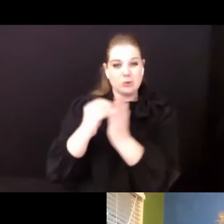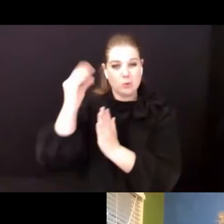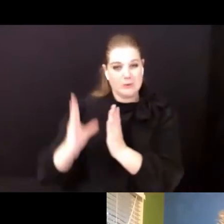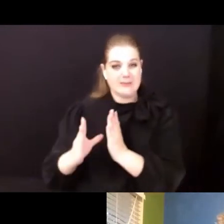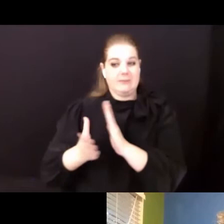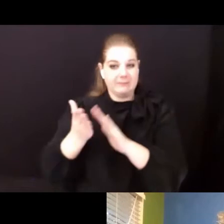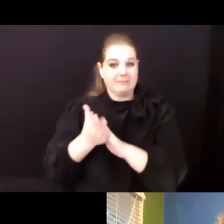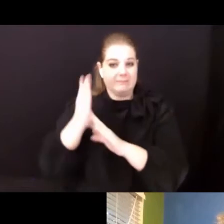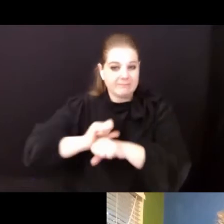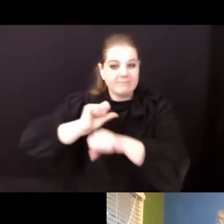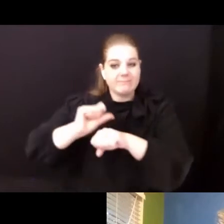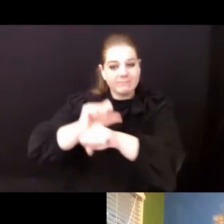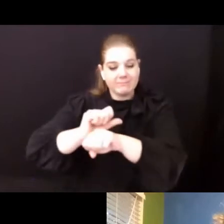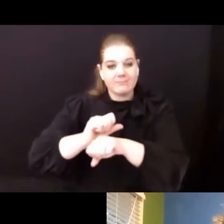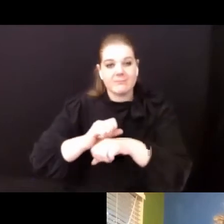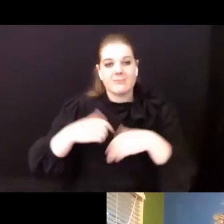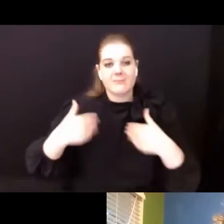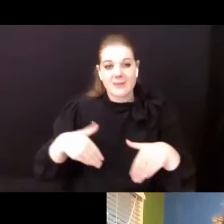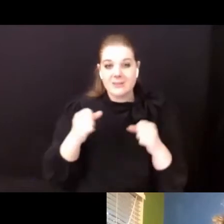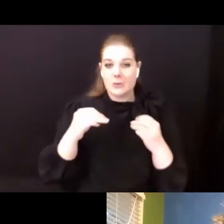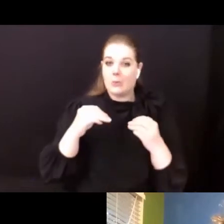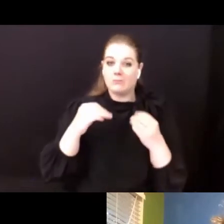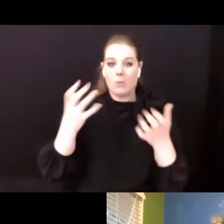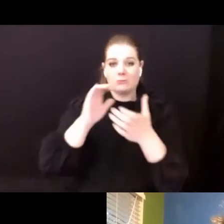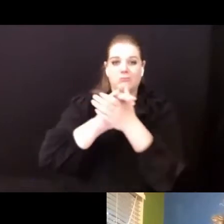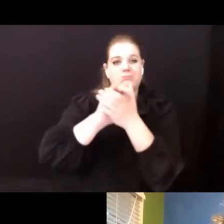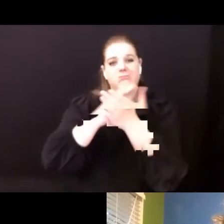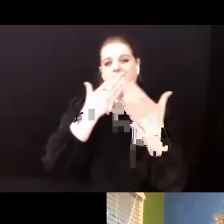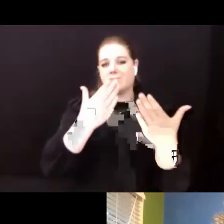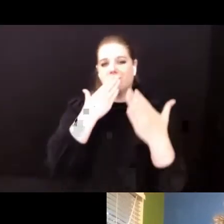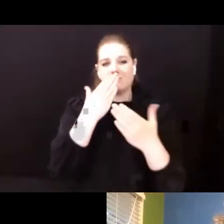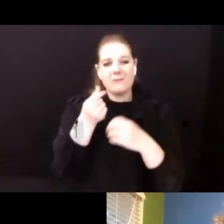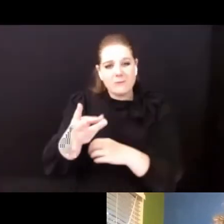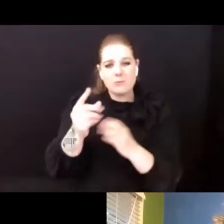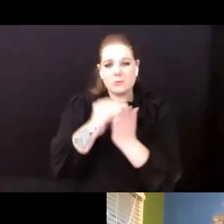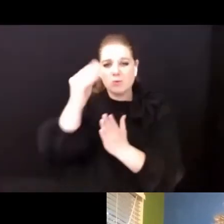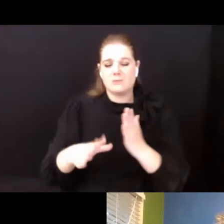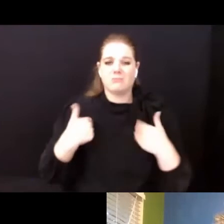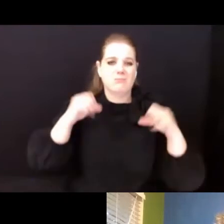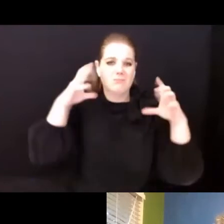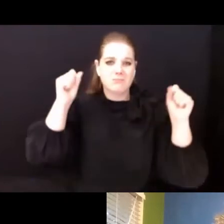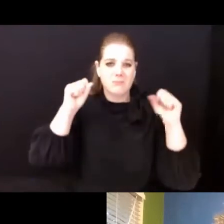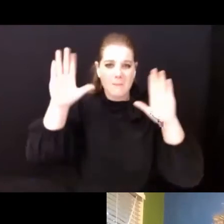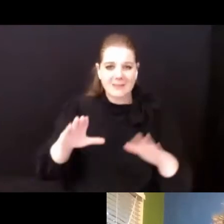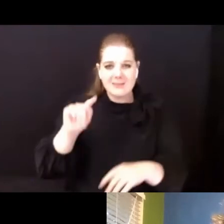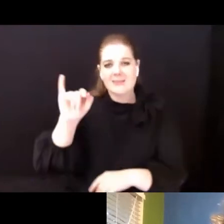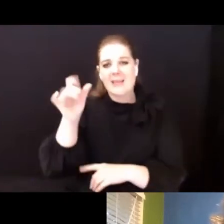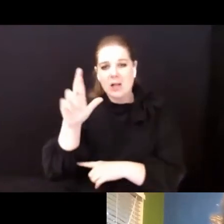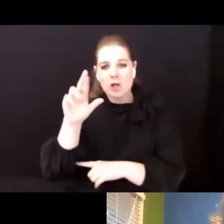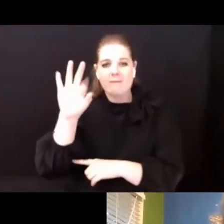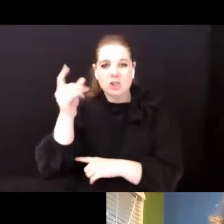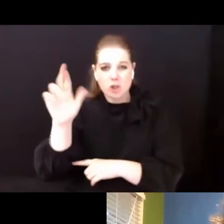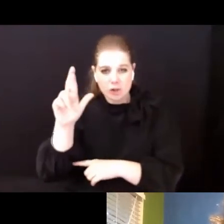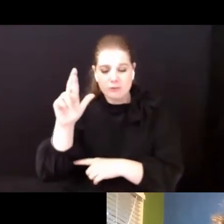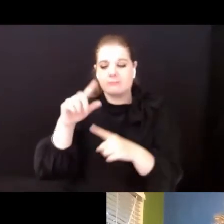had a shout out to a couple students that I just think have been fabulous and amazing. Taylor Fisher is a second